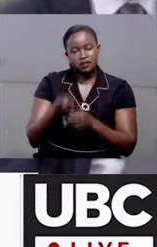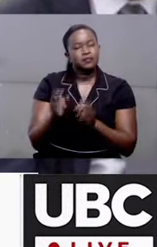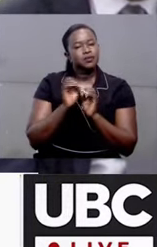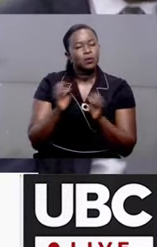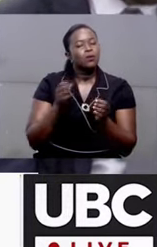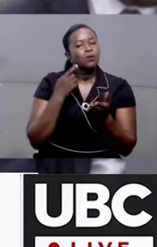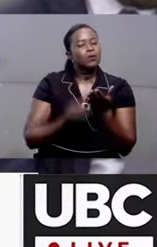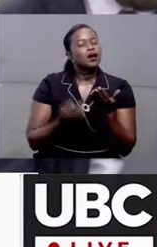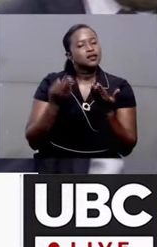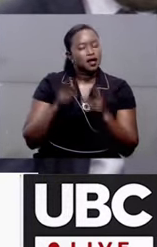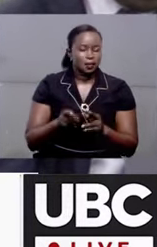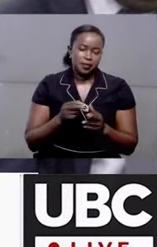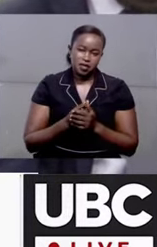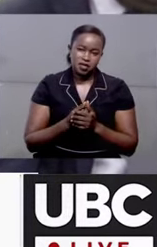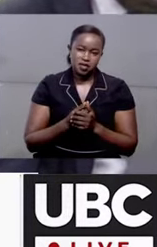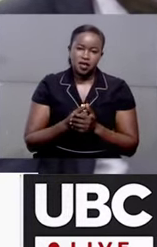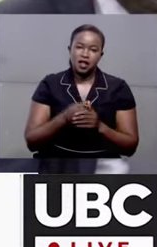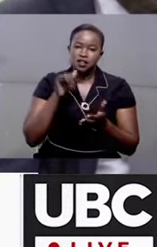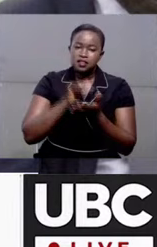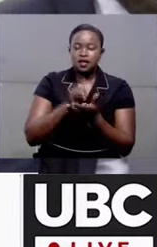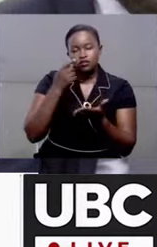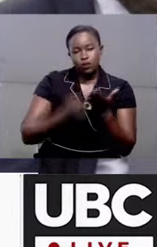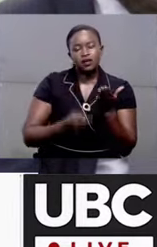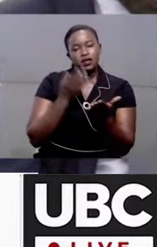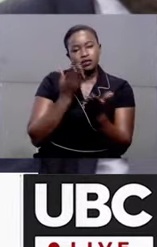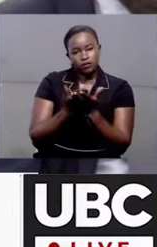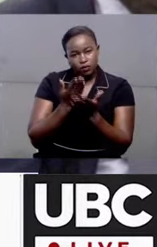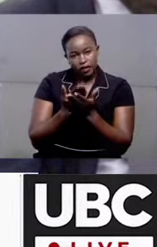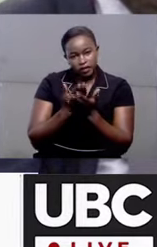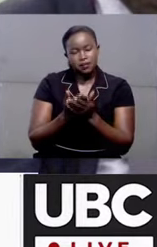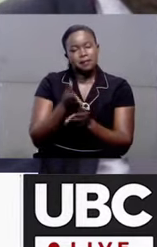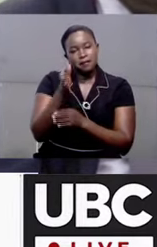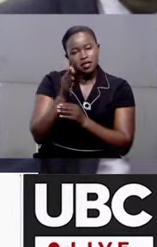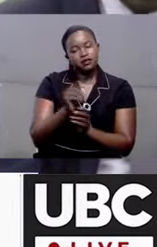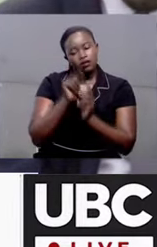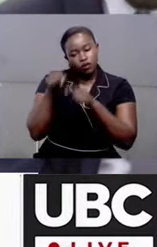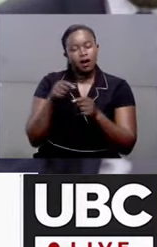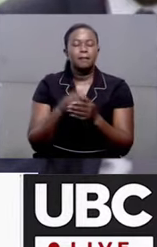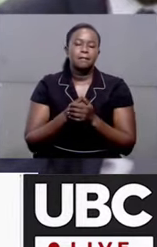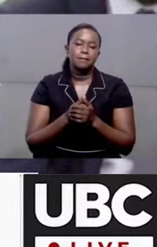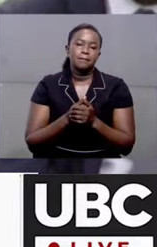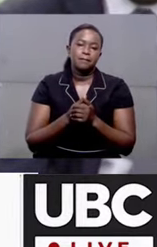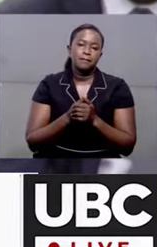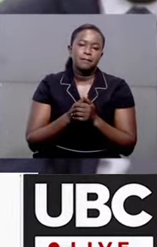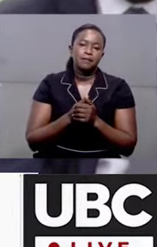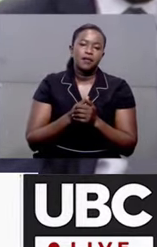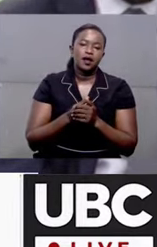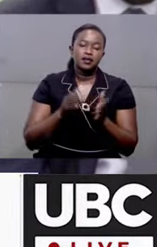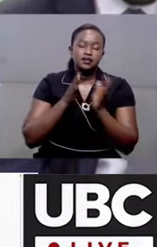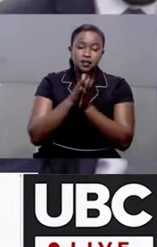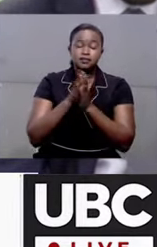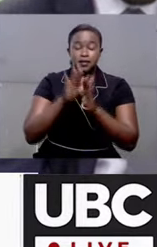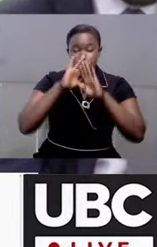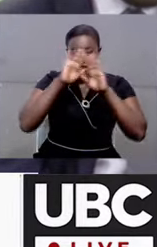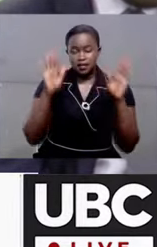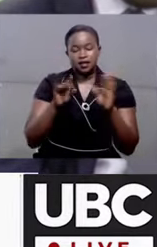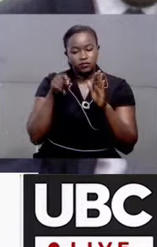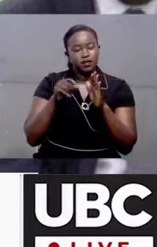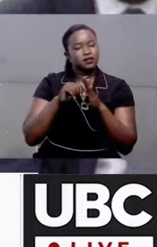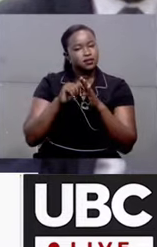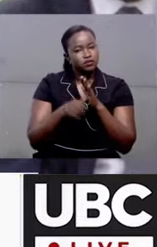and that's why I request the minister to come in so that can clarify on this. But I